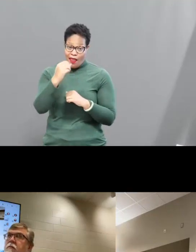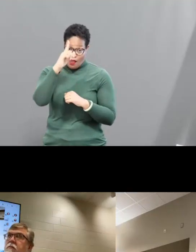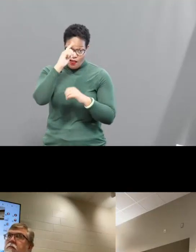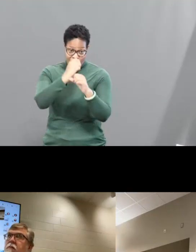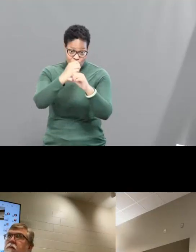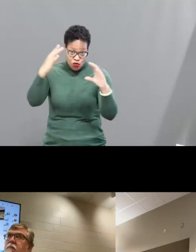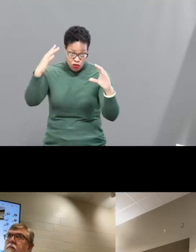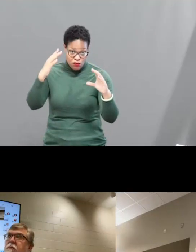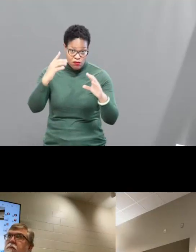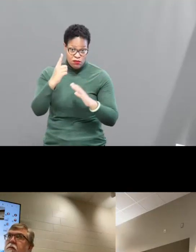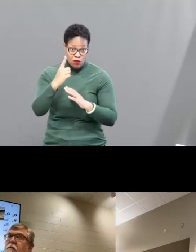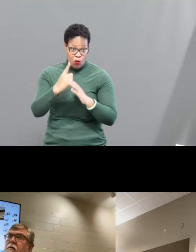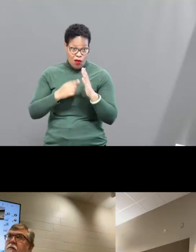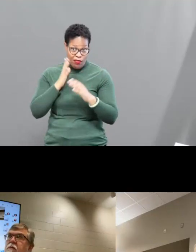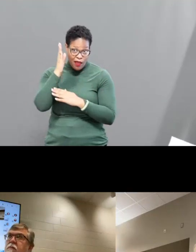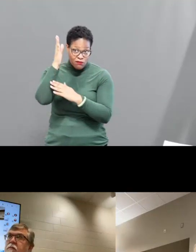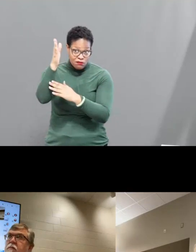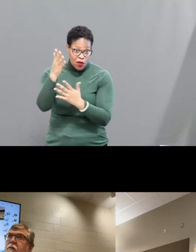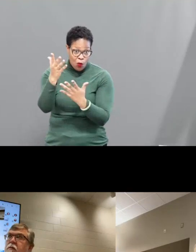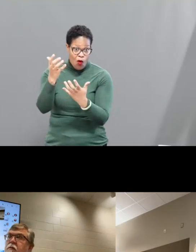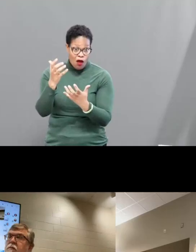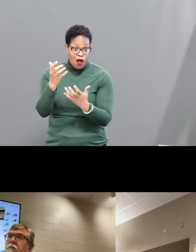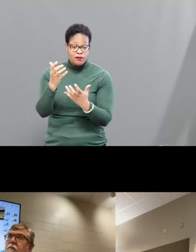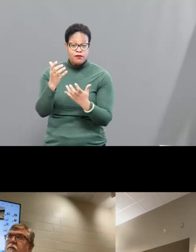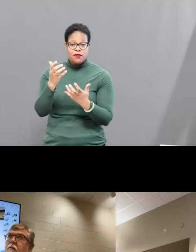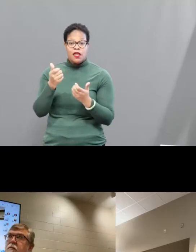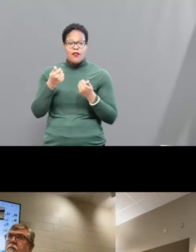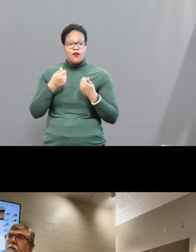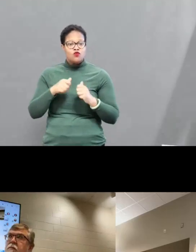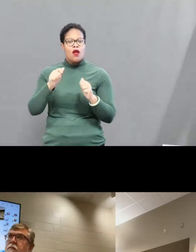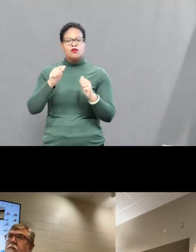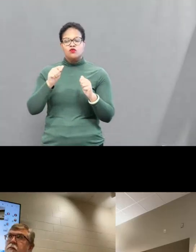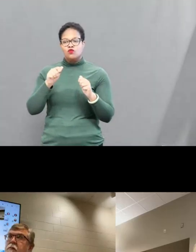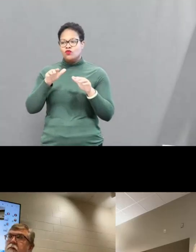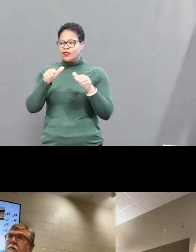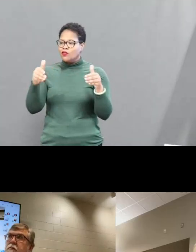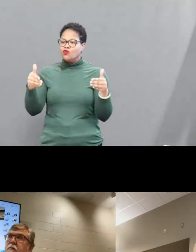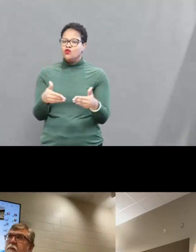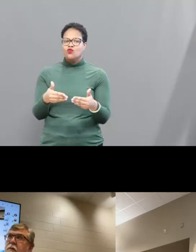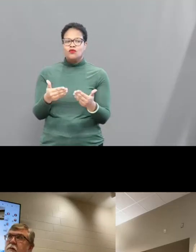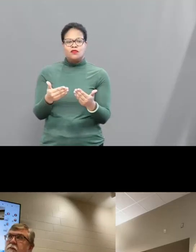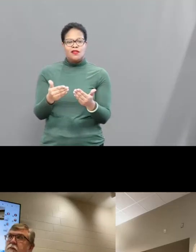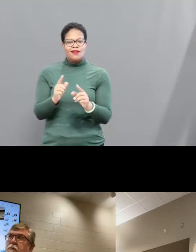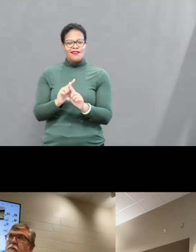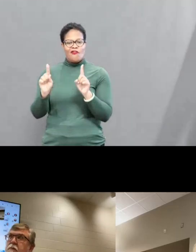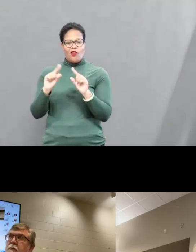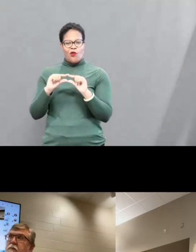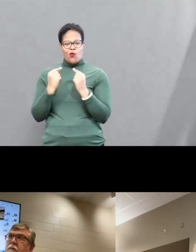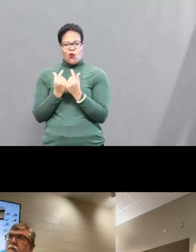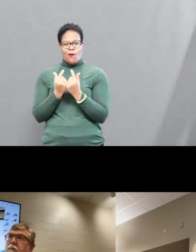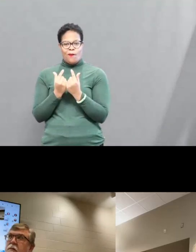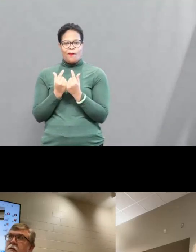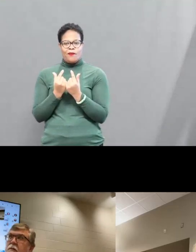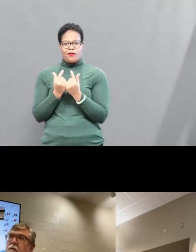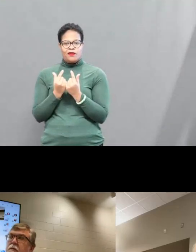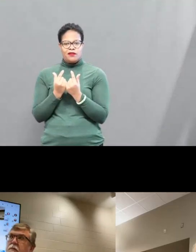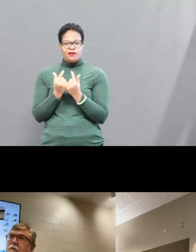vision for what they want. And they're trying to introduce a different group that's in